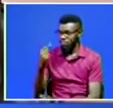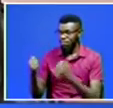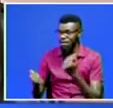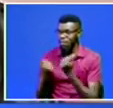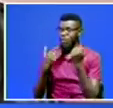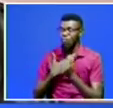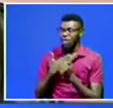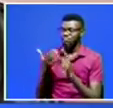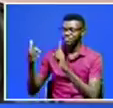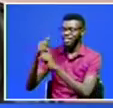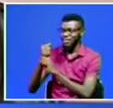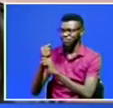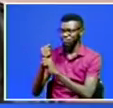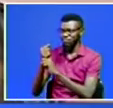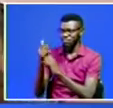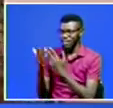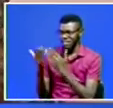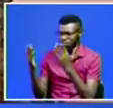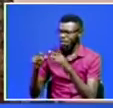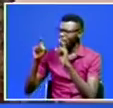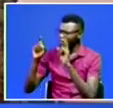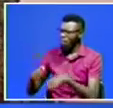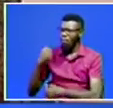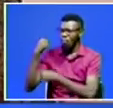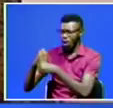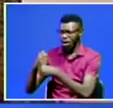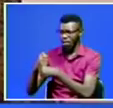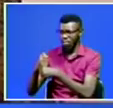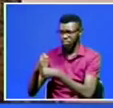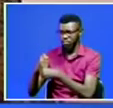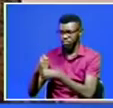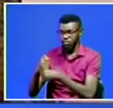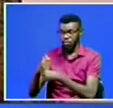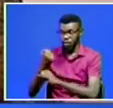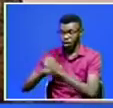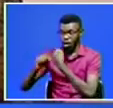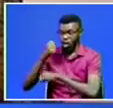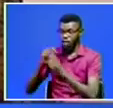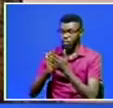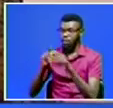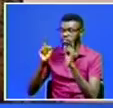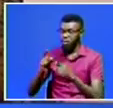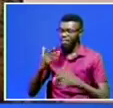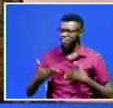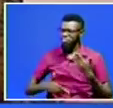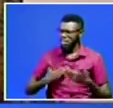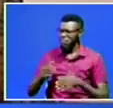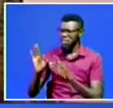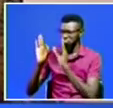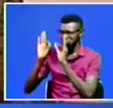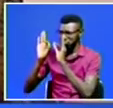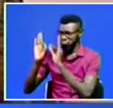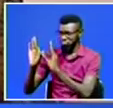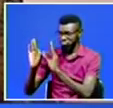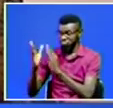it. And one thing I've realized with acting is that you need to be disciplined. Because you could